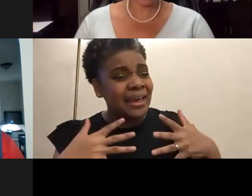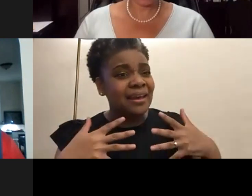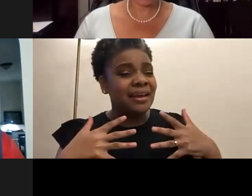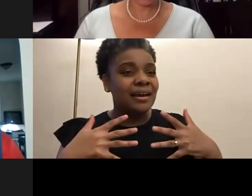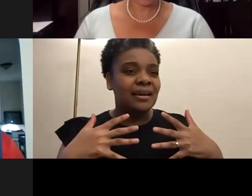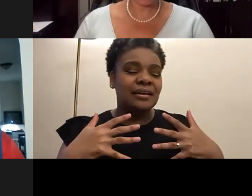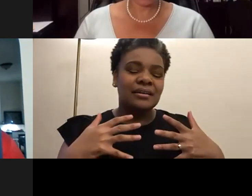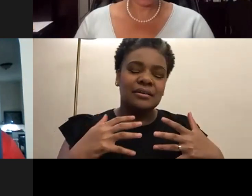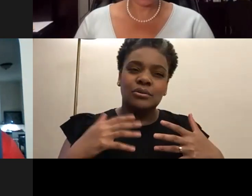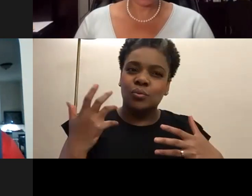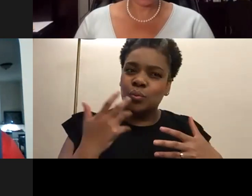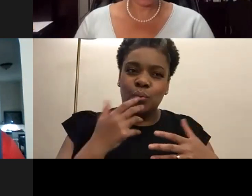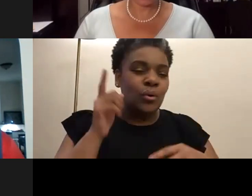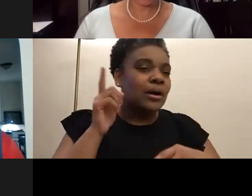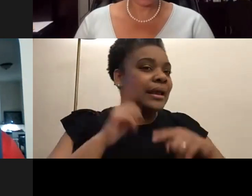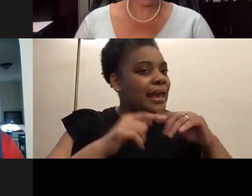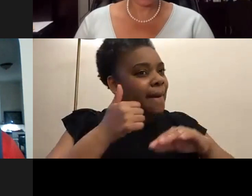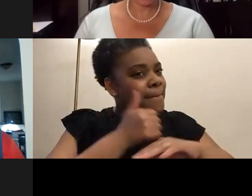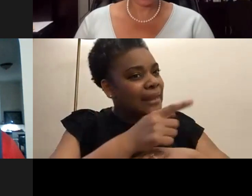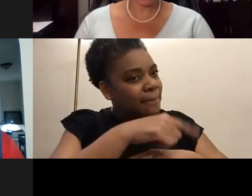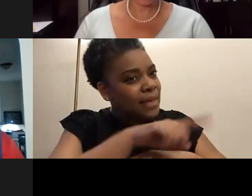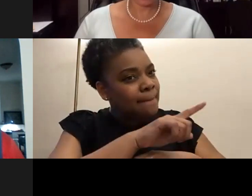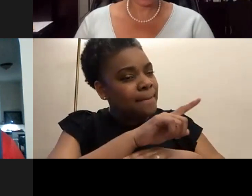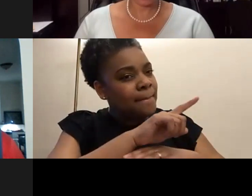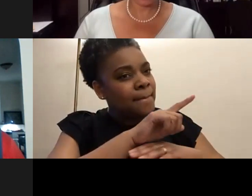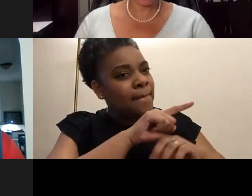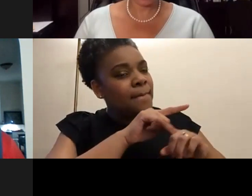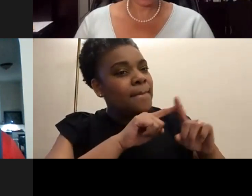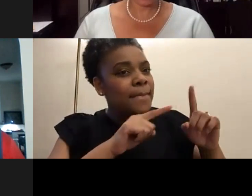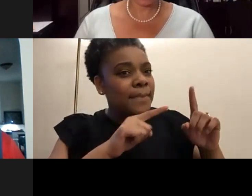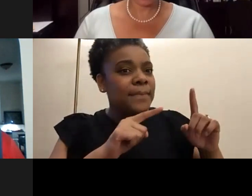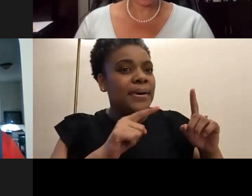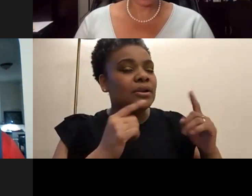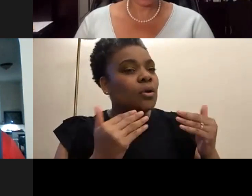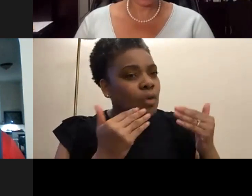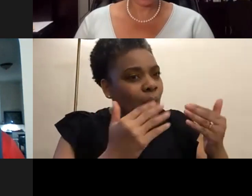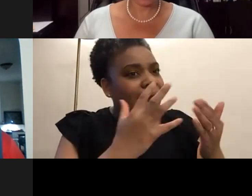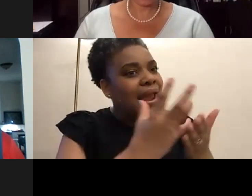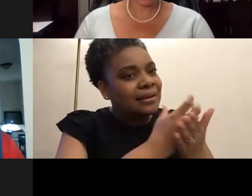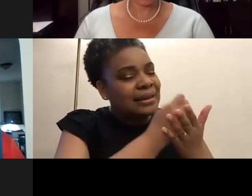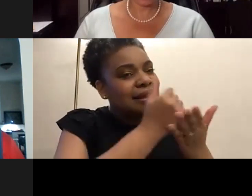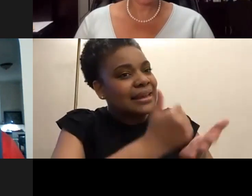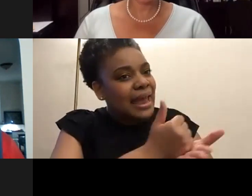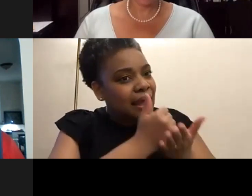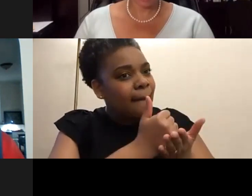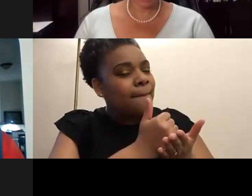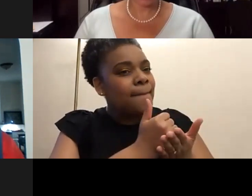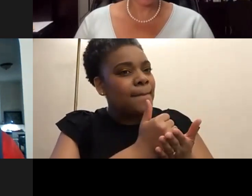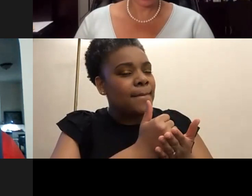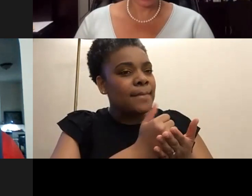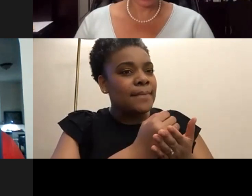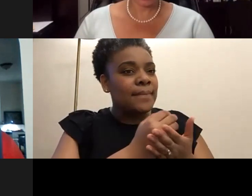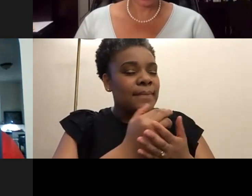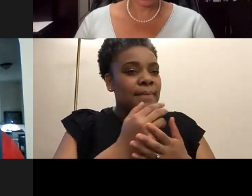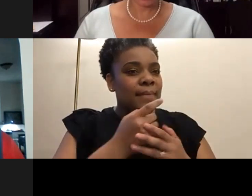to be the voice of reason for them and also talk to them about getting help and seeking the help that they need. For